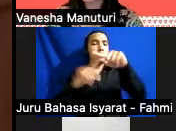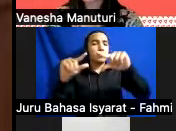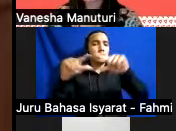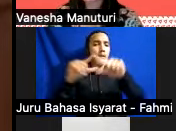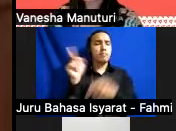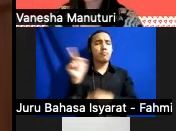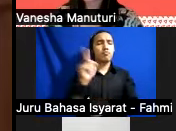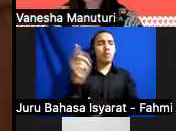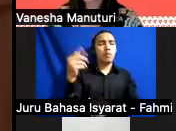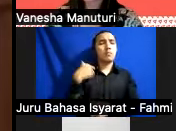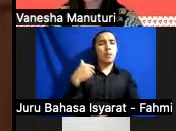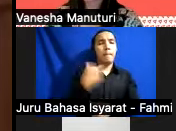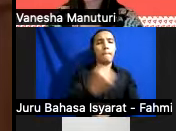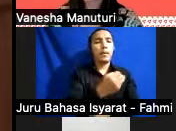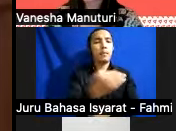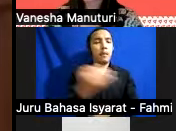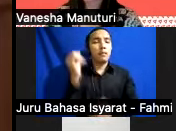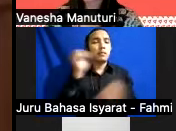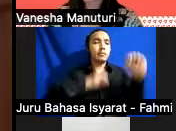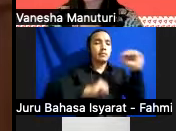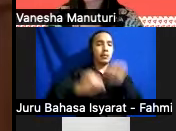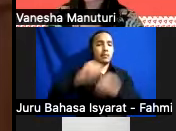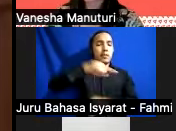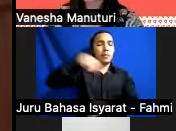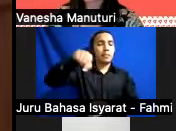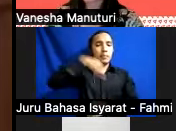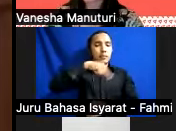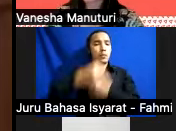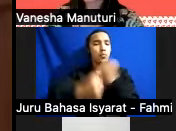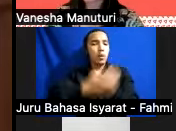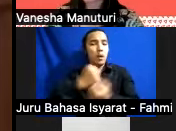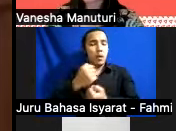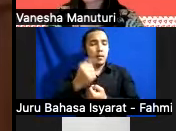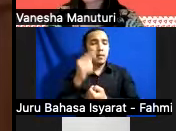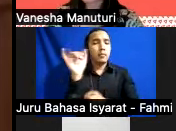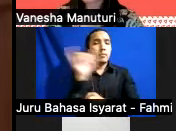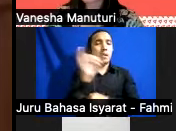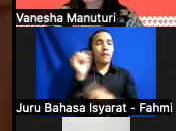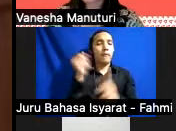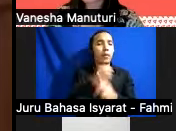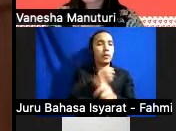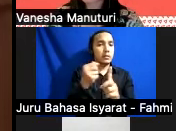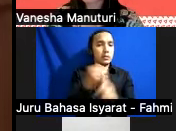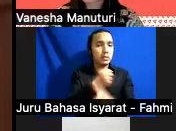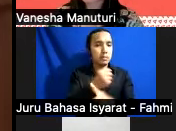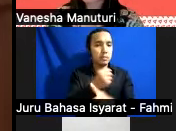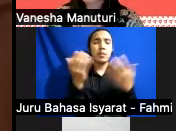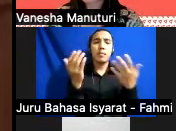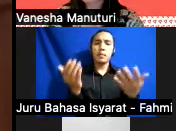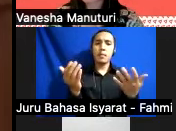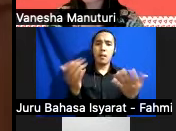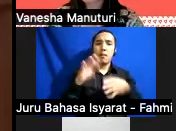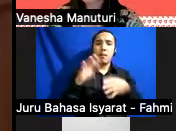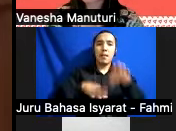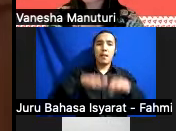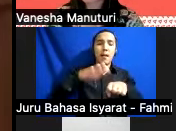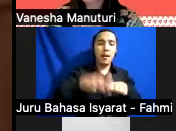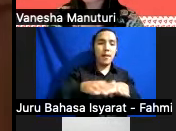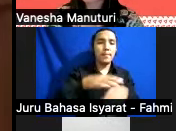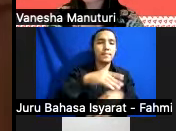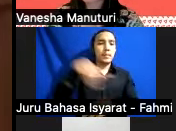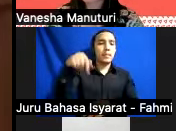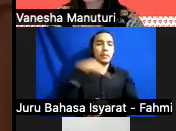have engaged there regarding advocacy activities and our measures in realizing an inclusive